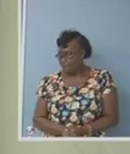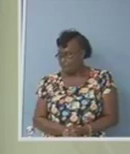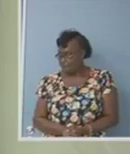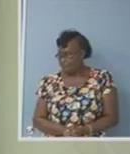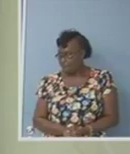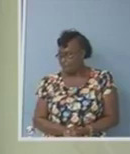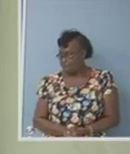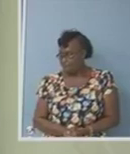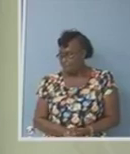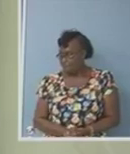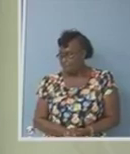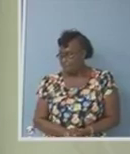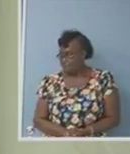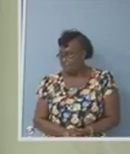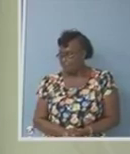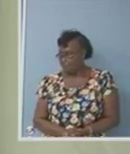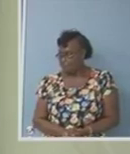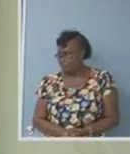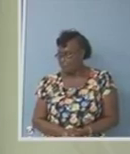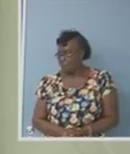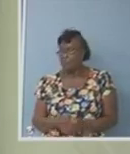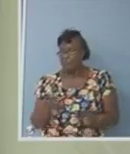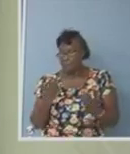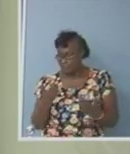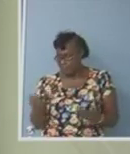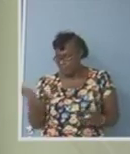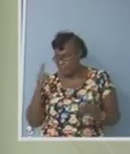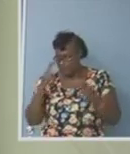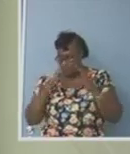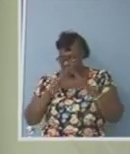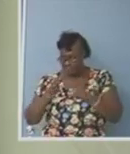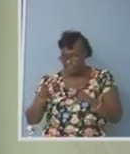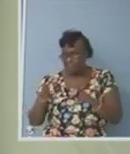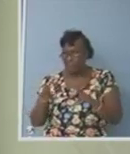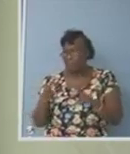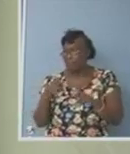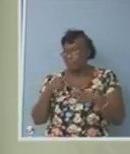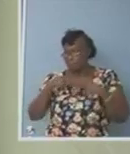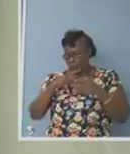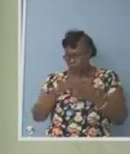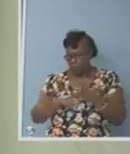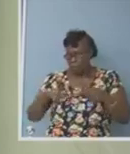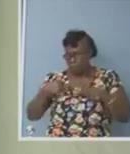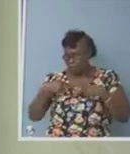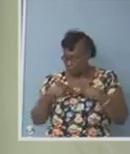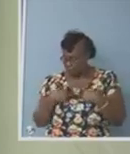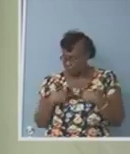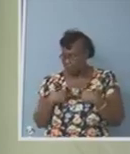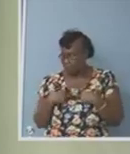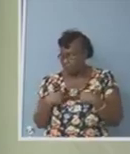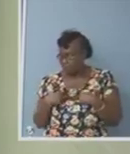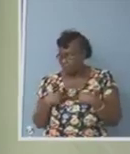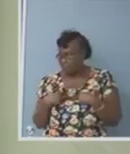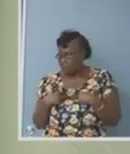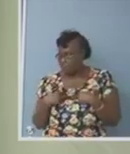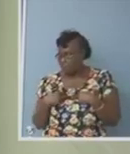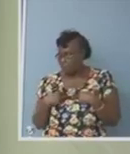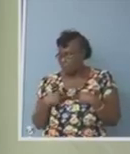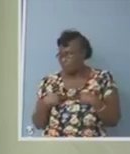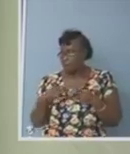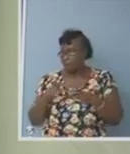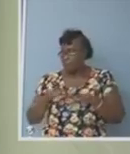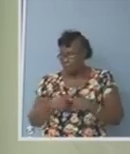question. We are looking at our resources, not just the contingencies fund, in terms of how we